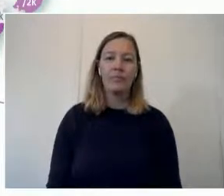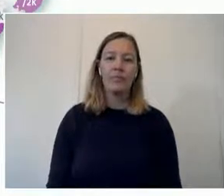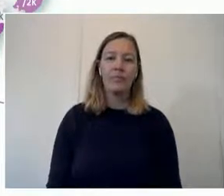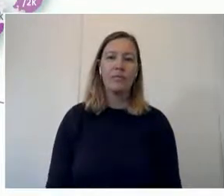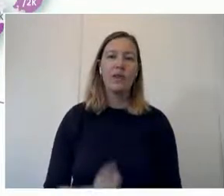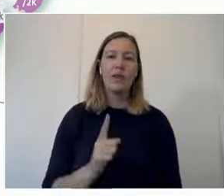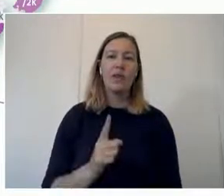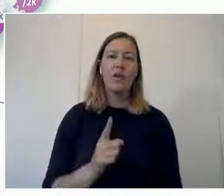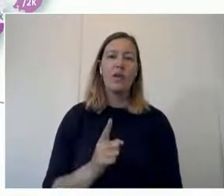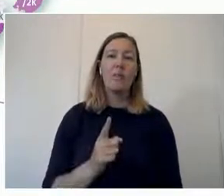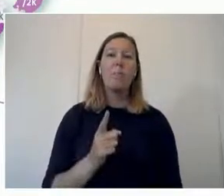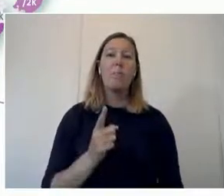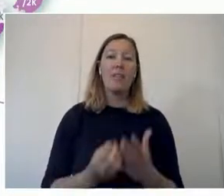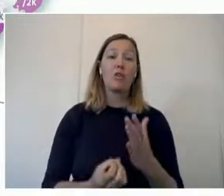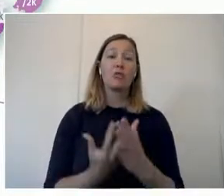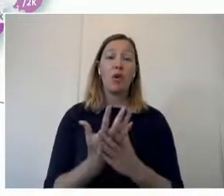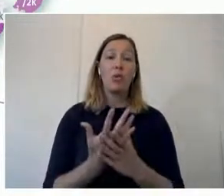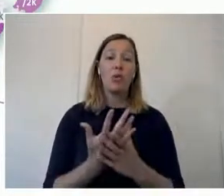market is younger and more diverse.